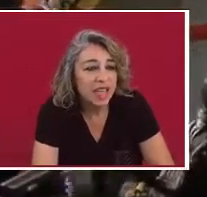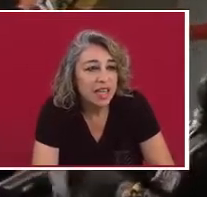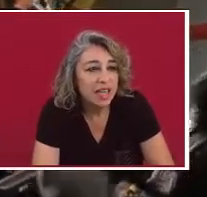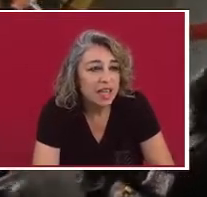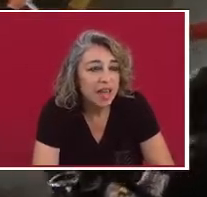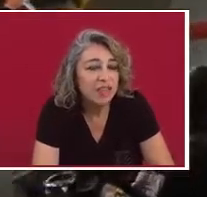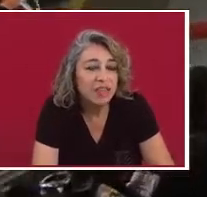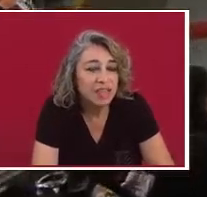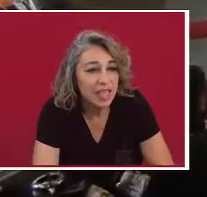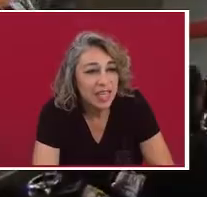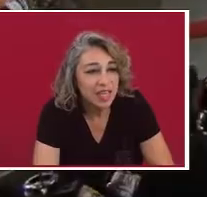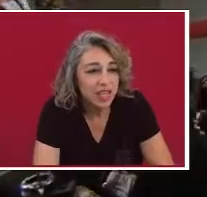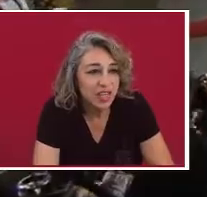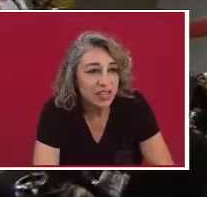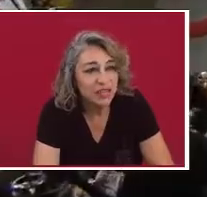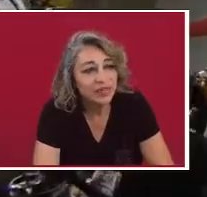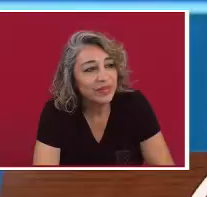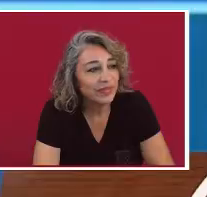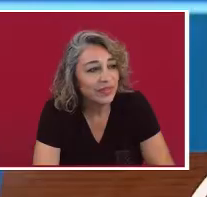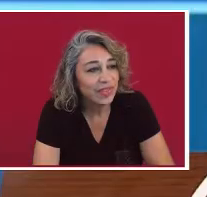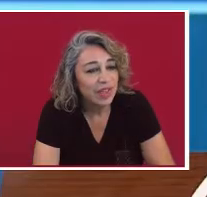today, on this occasion,